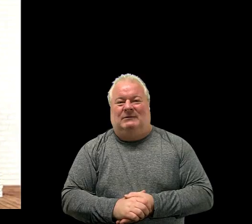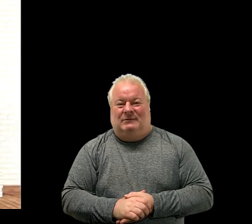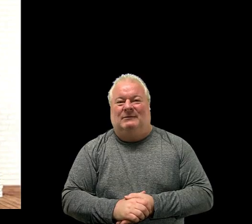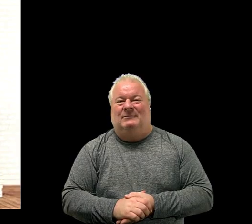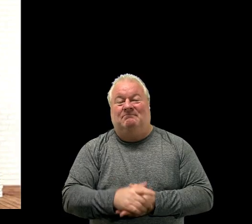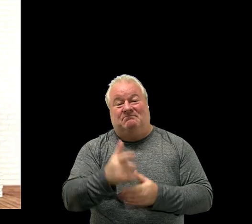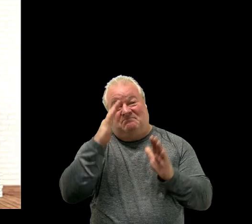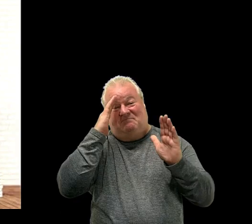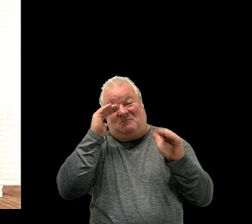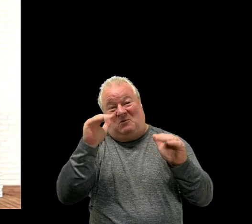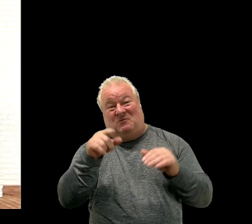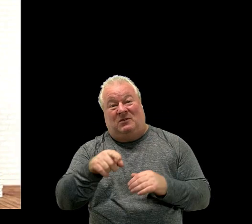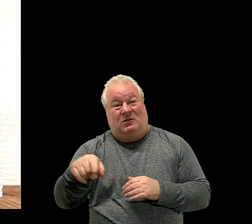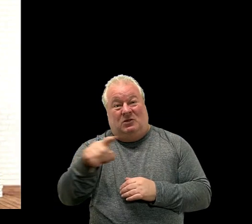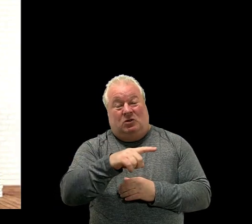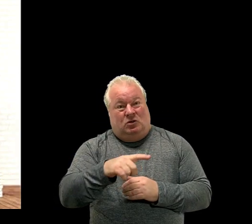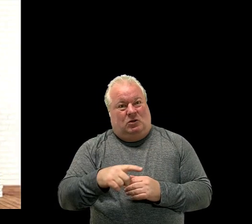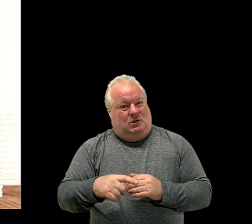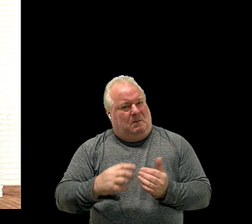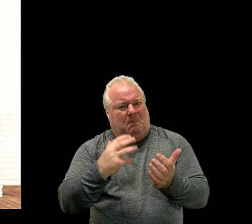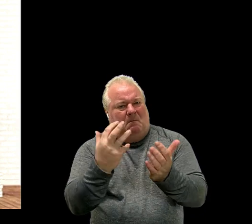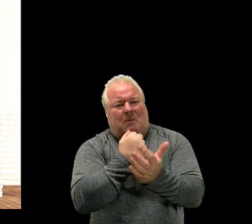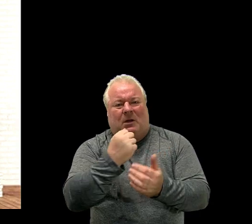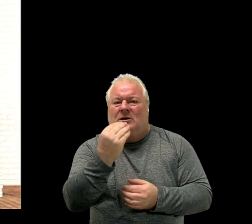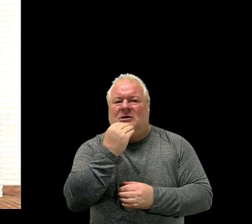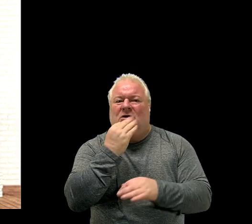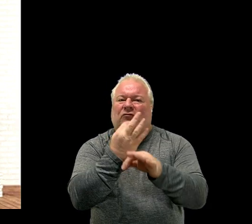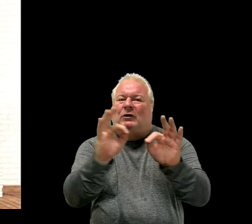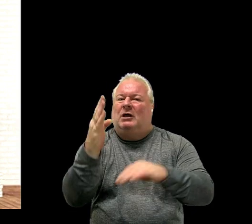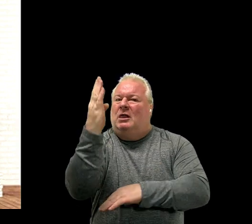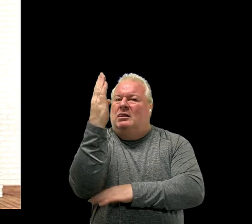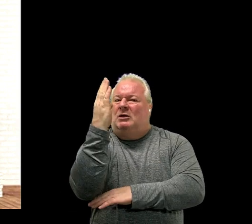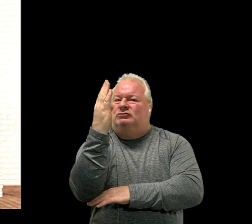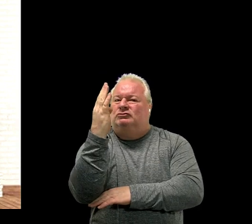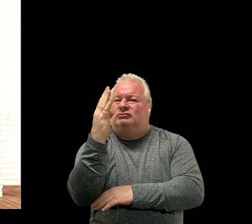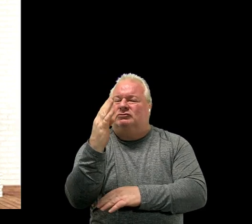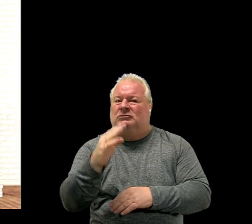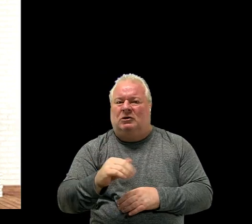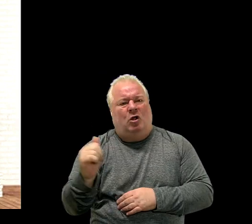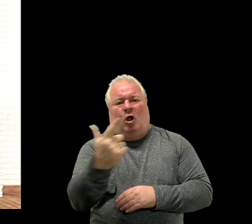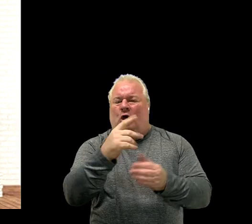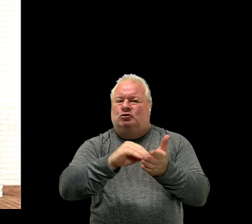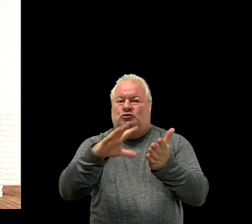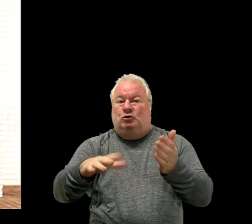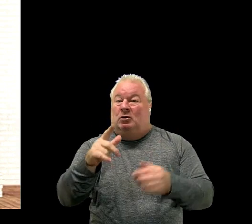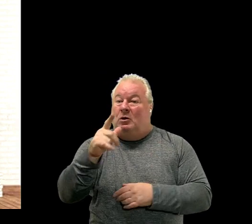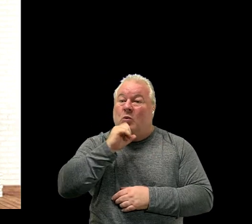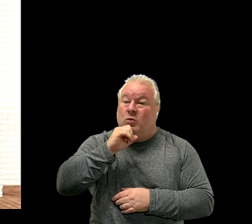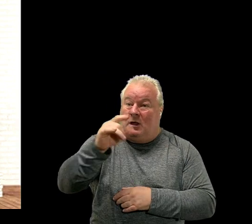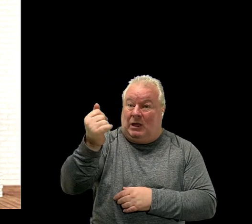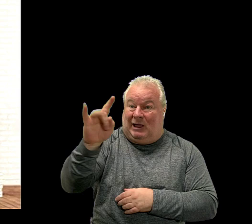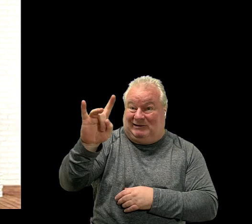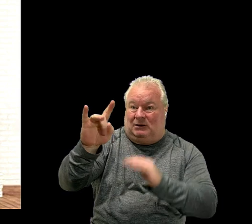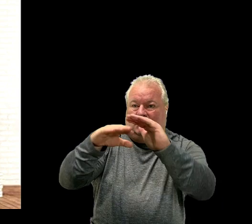I hope many of you are taking advantage of the free lunch that is offered to all students 18 years